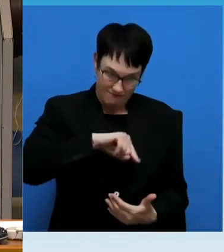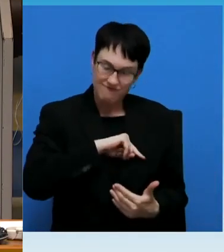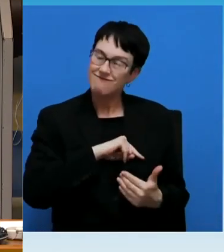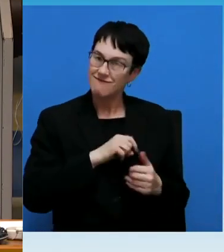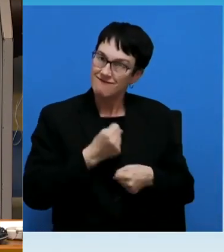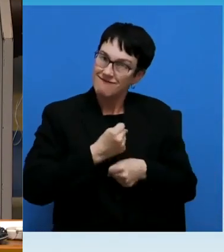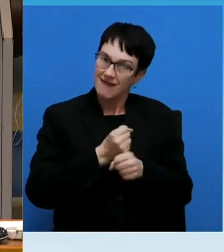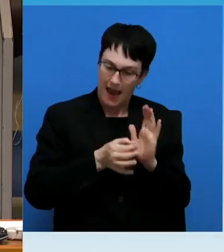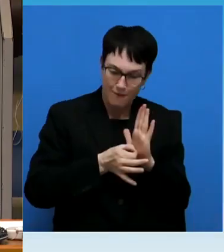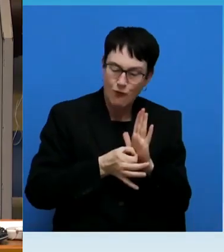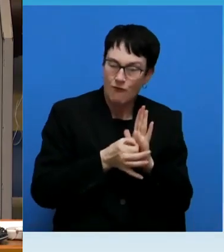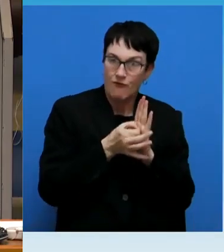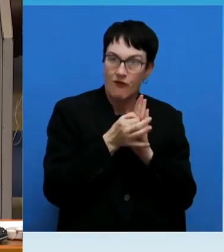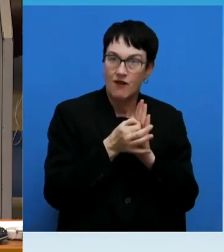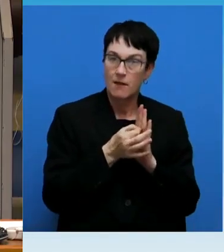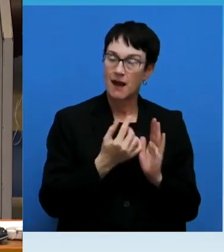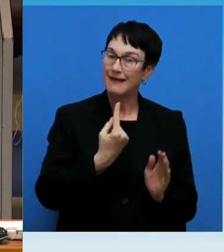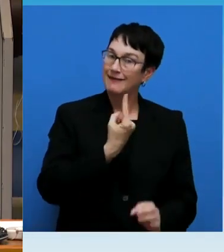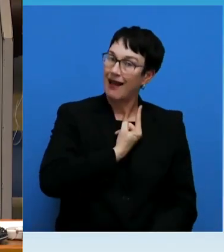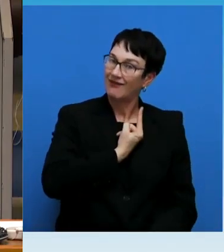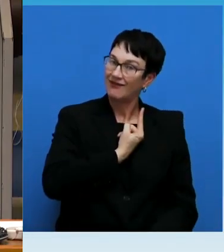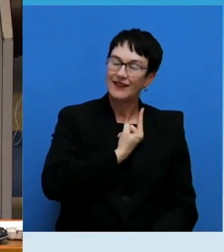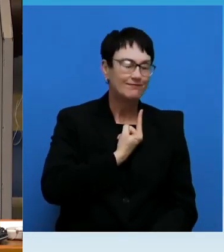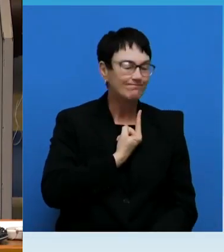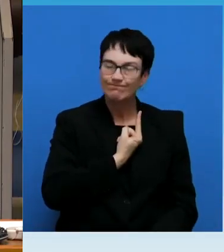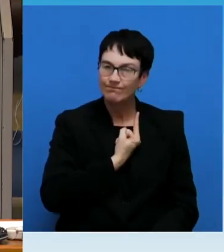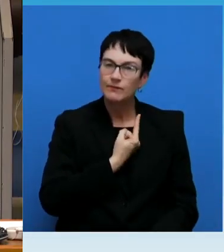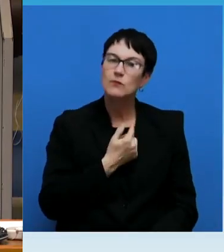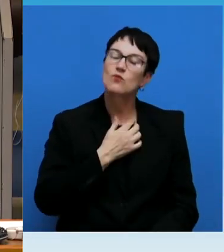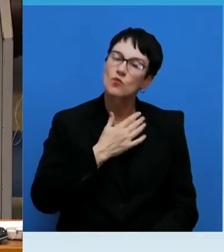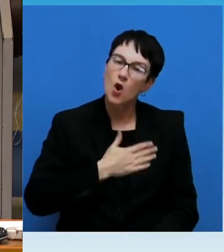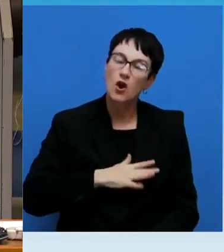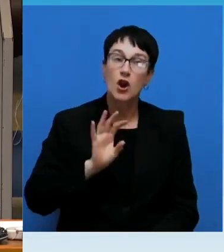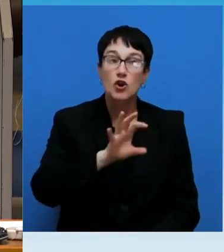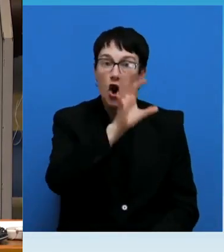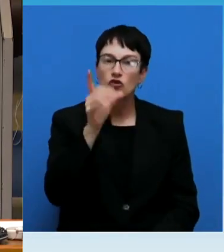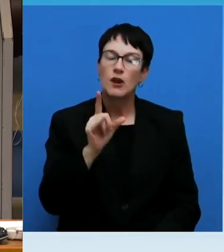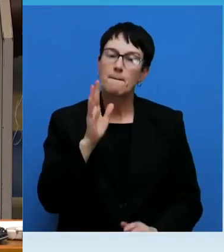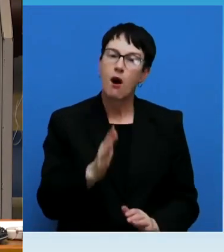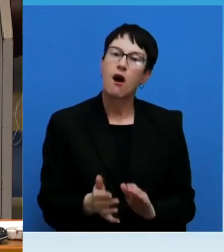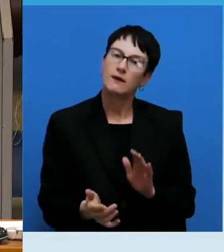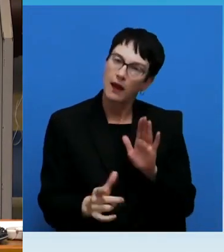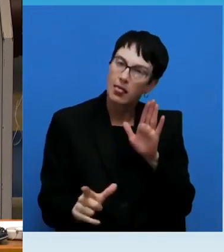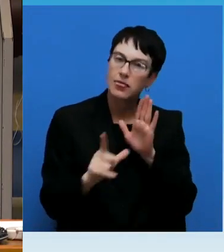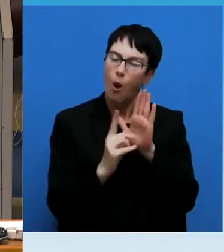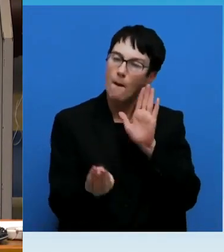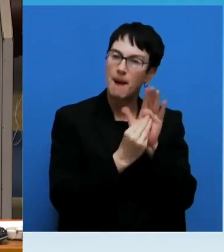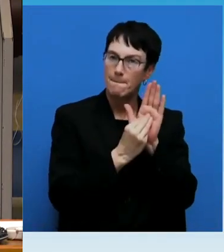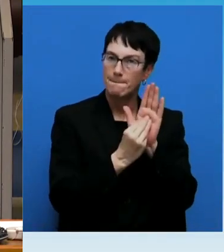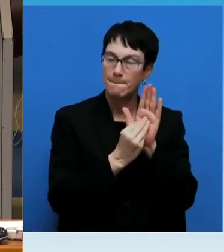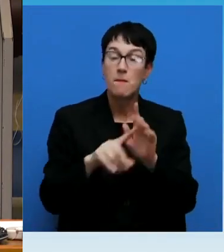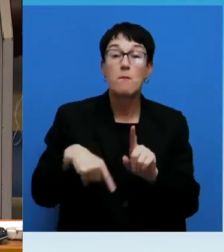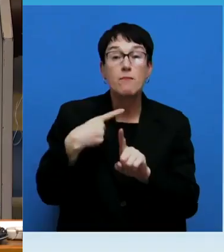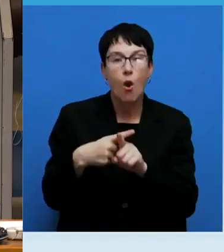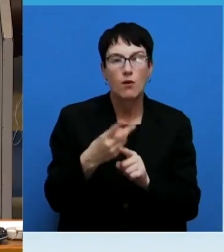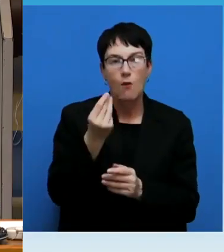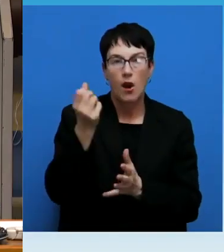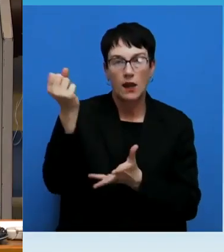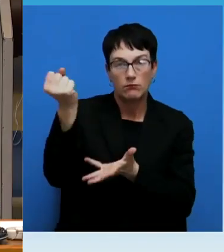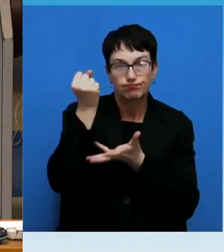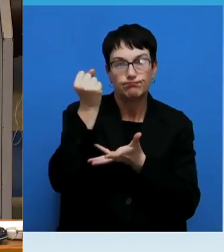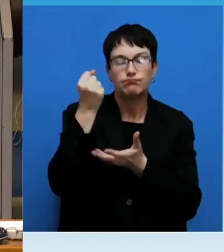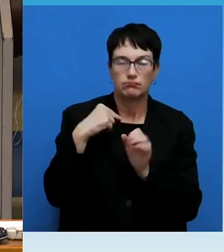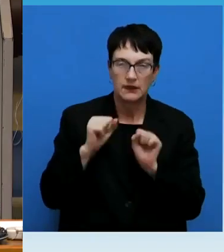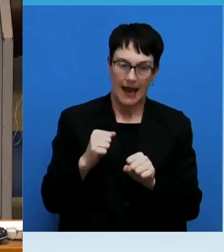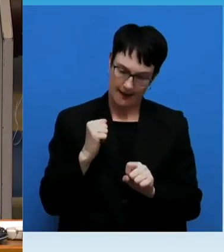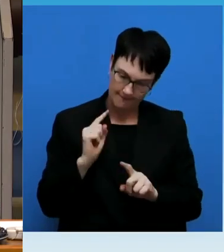member states to legislate, and we also need funding. We also need civil society to continue to keep up the pressure. And through